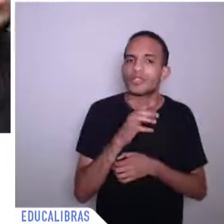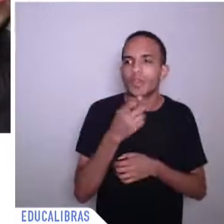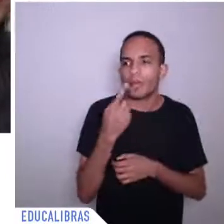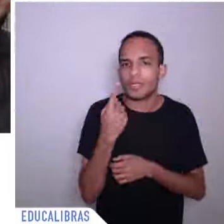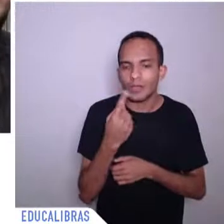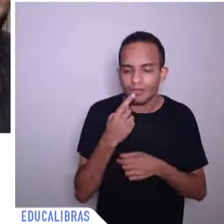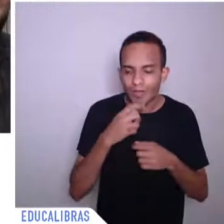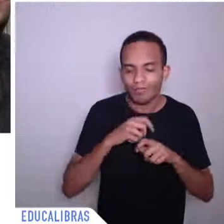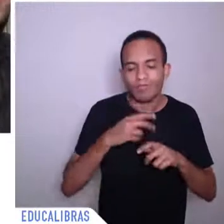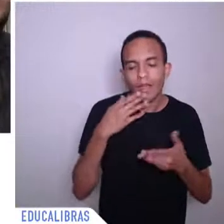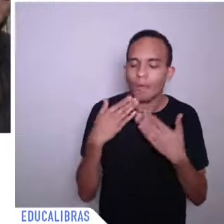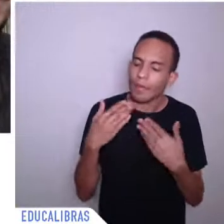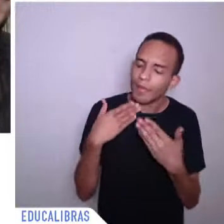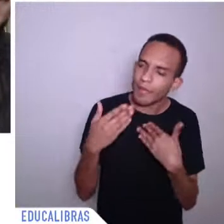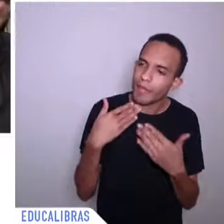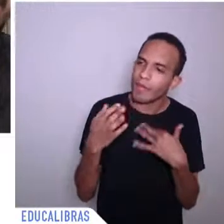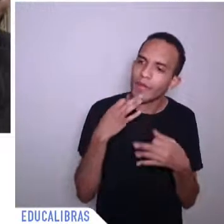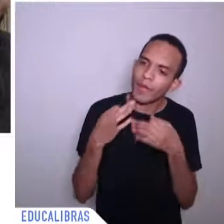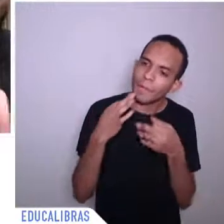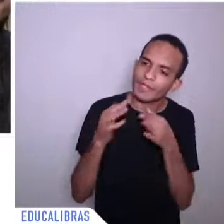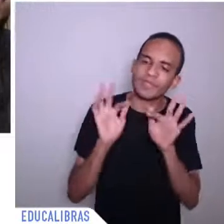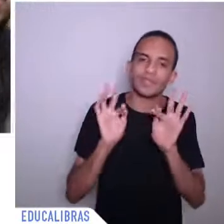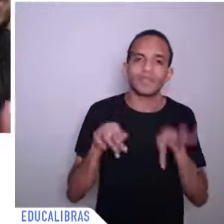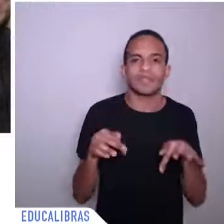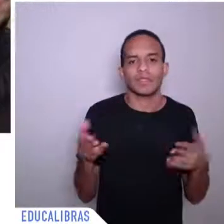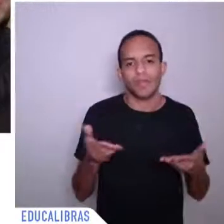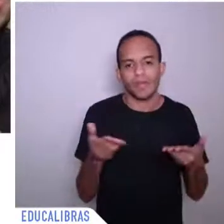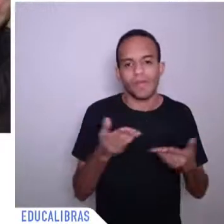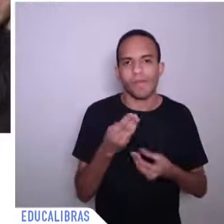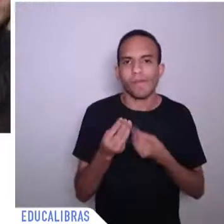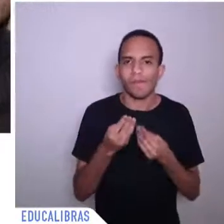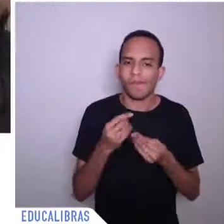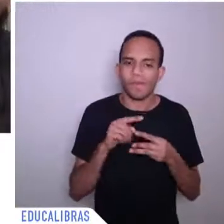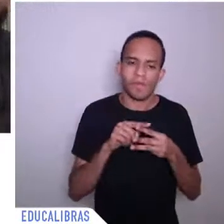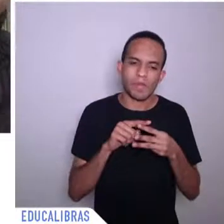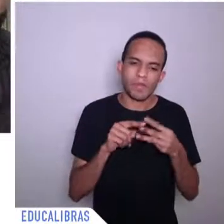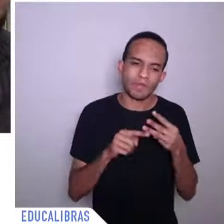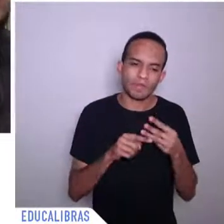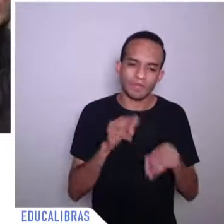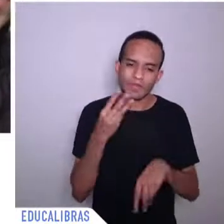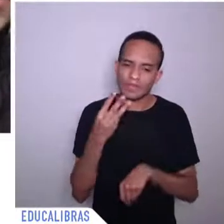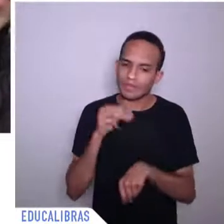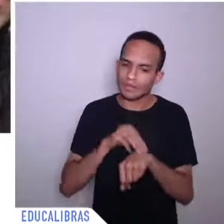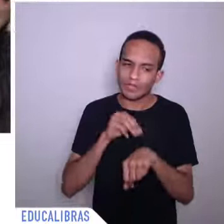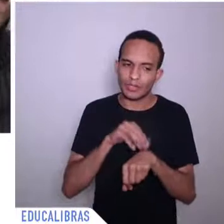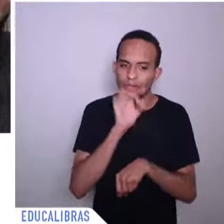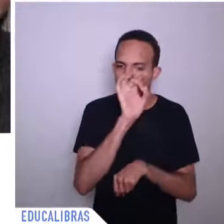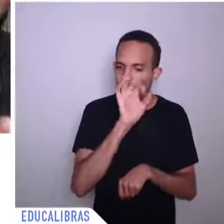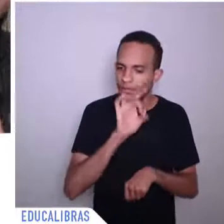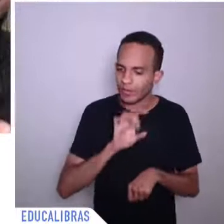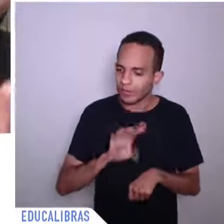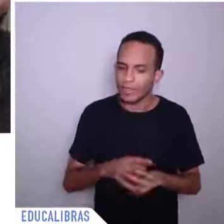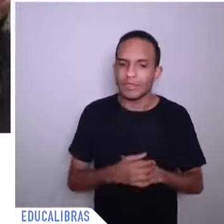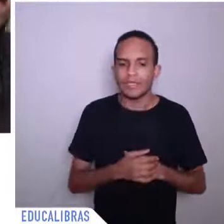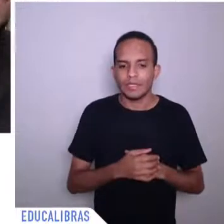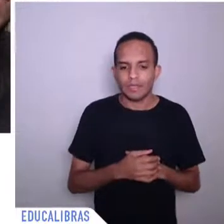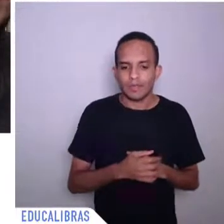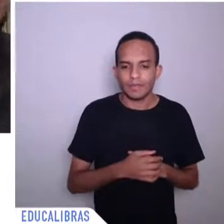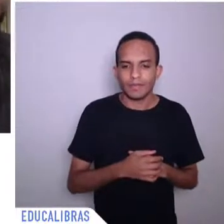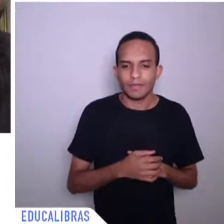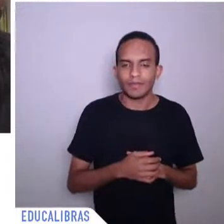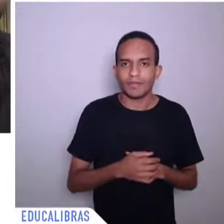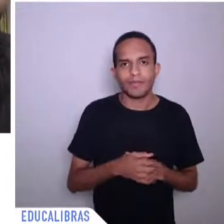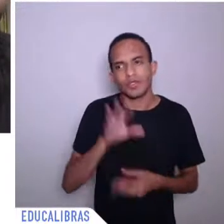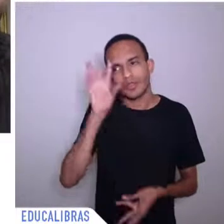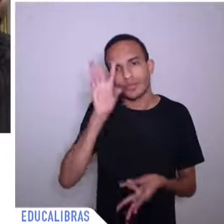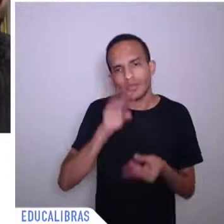I just would like to run another round of final considerations. We maybe 3 minutes